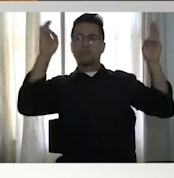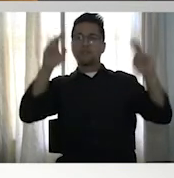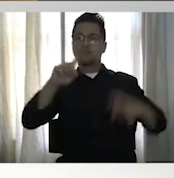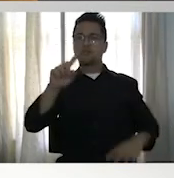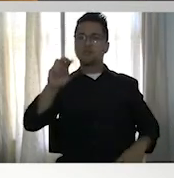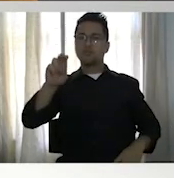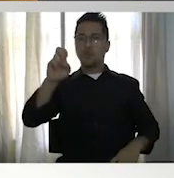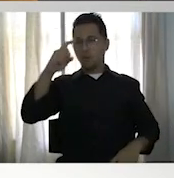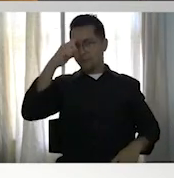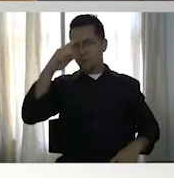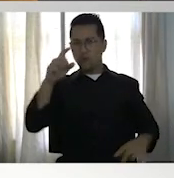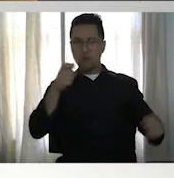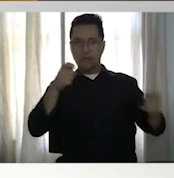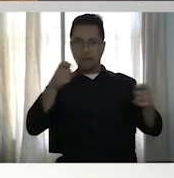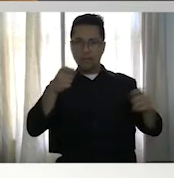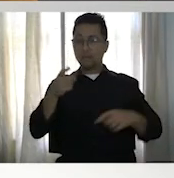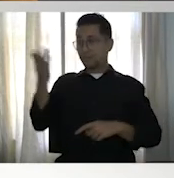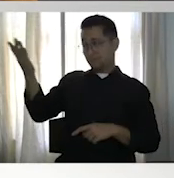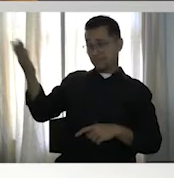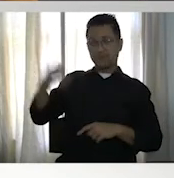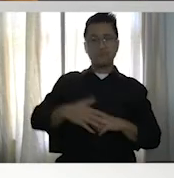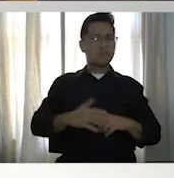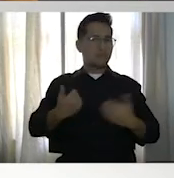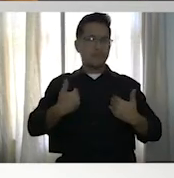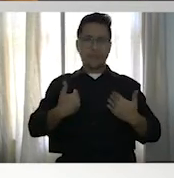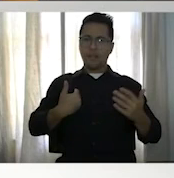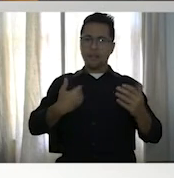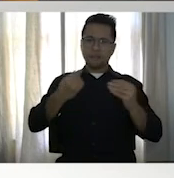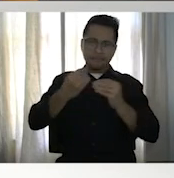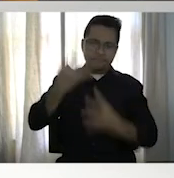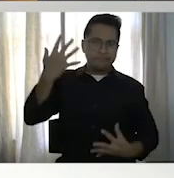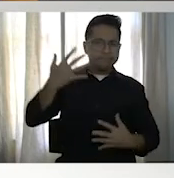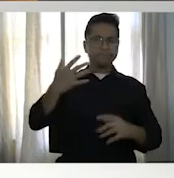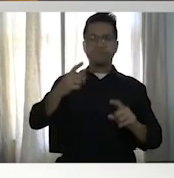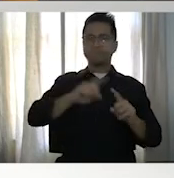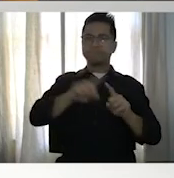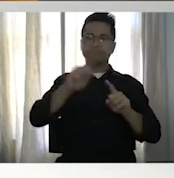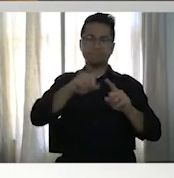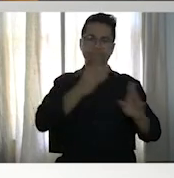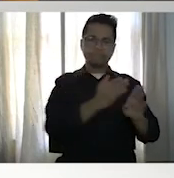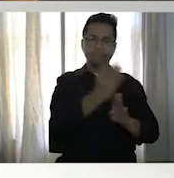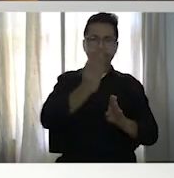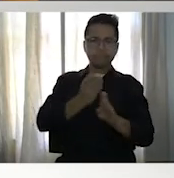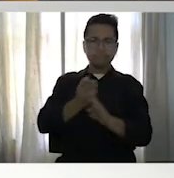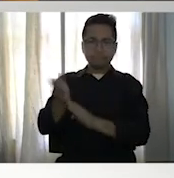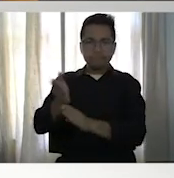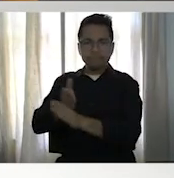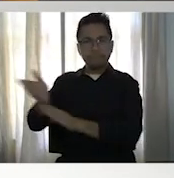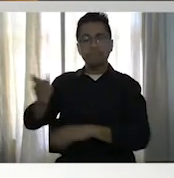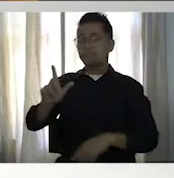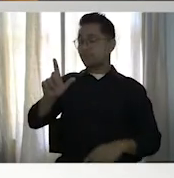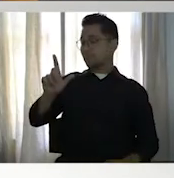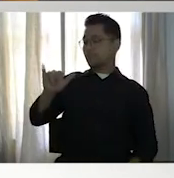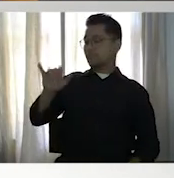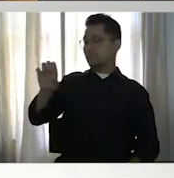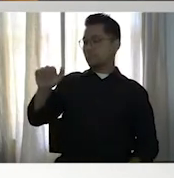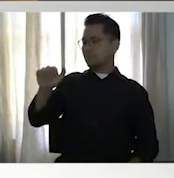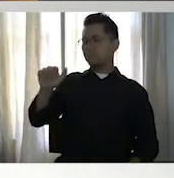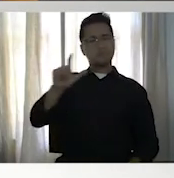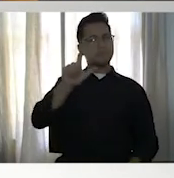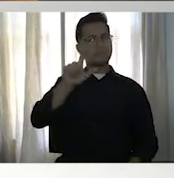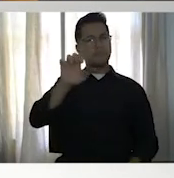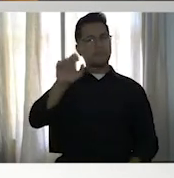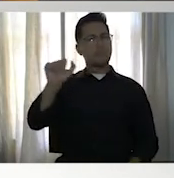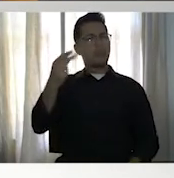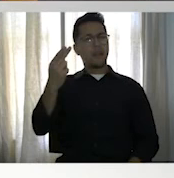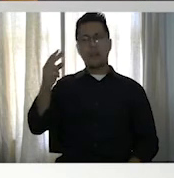incredible 5-point. There's the zones of regulation. It has several different areas, and Leah